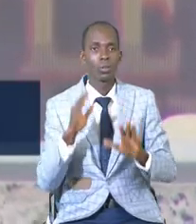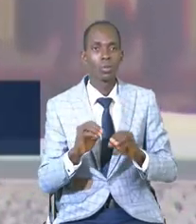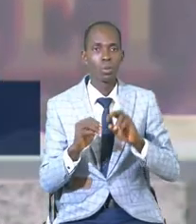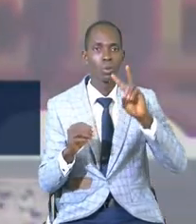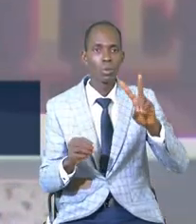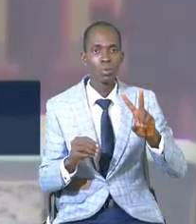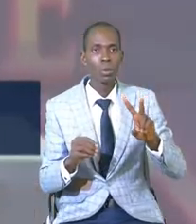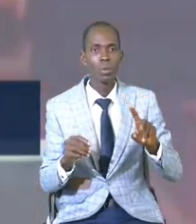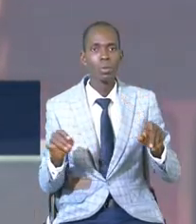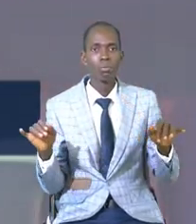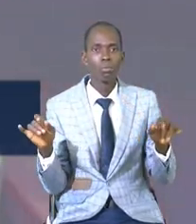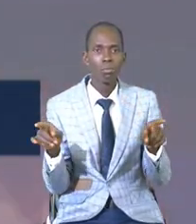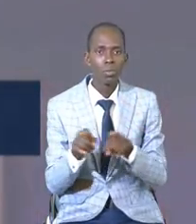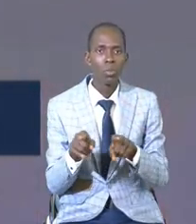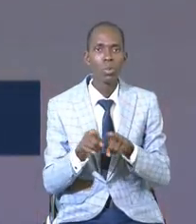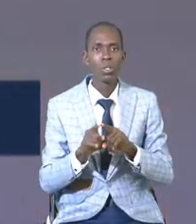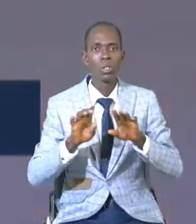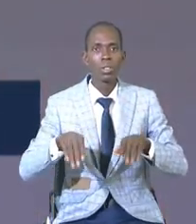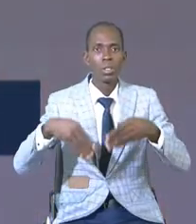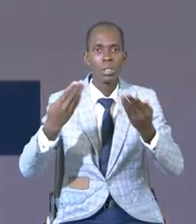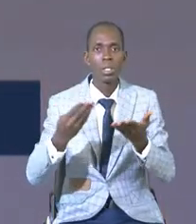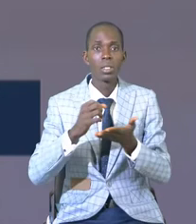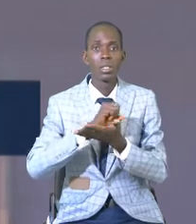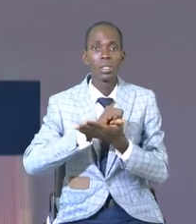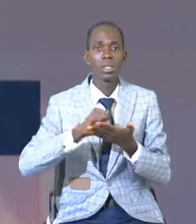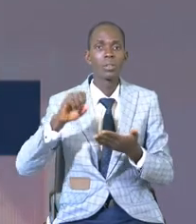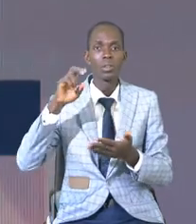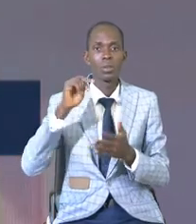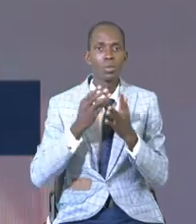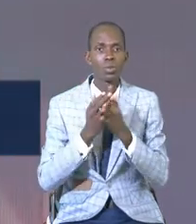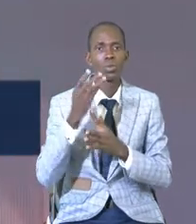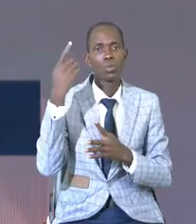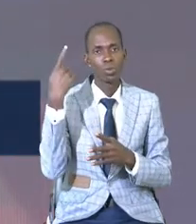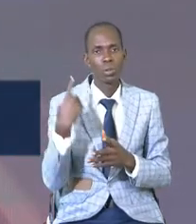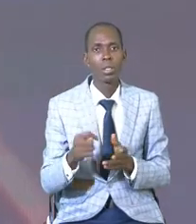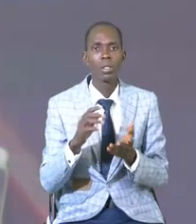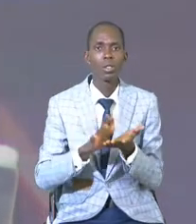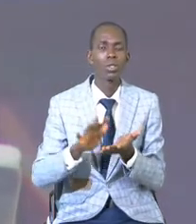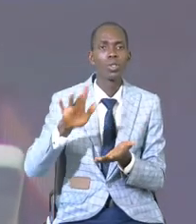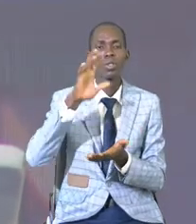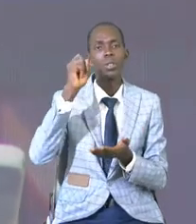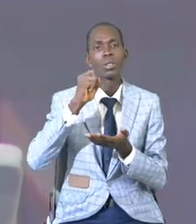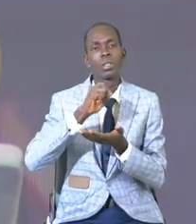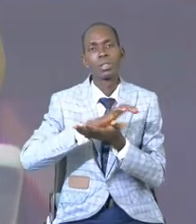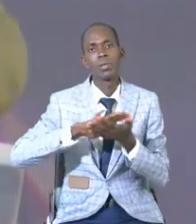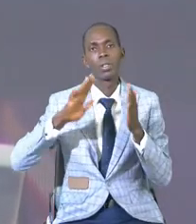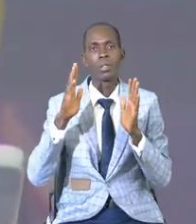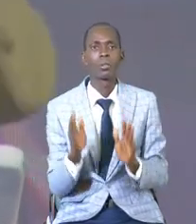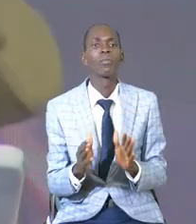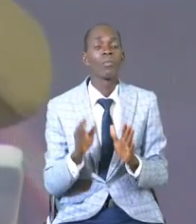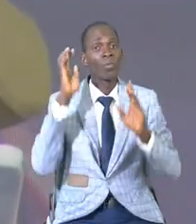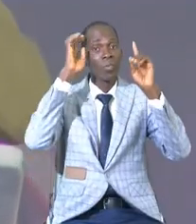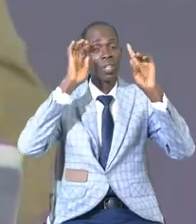sanctification through the glorious sanctifier. Such granted sanctification. He grants us, and